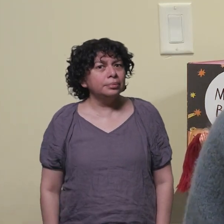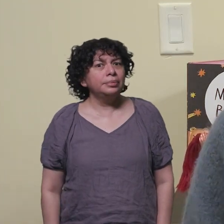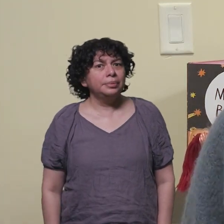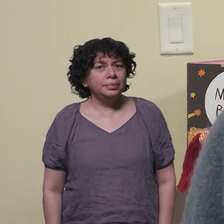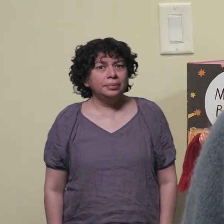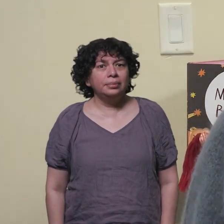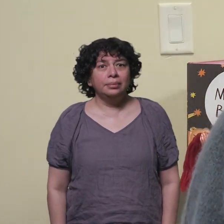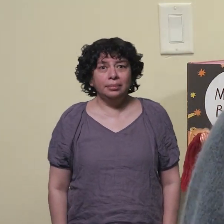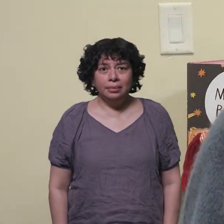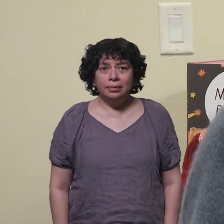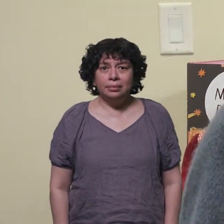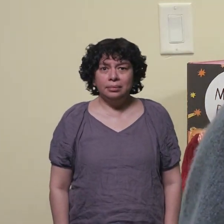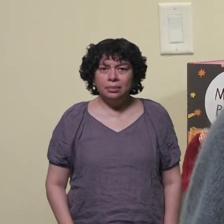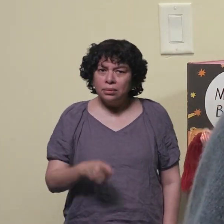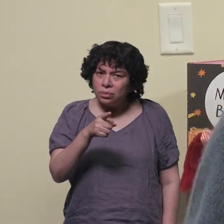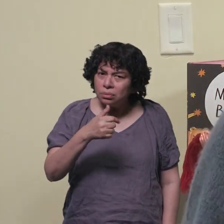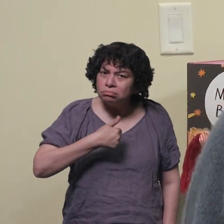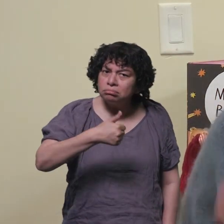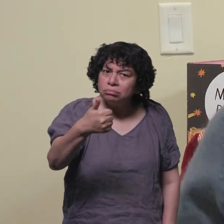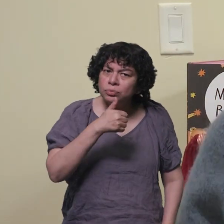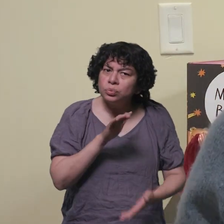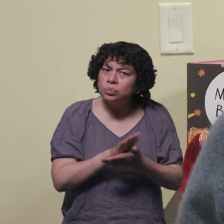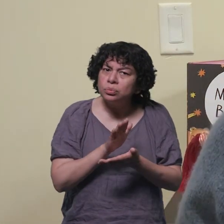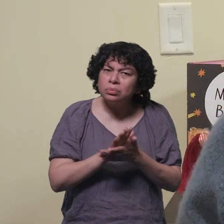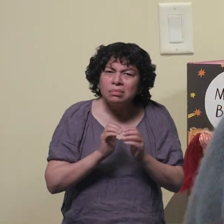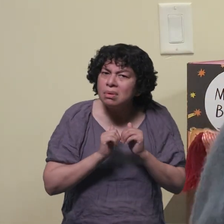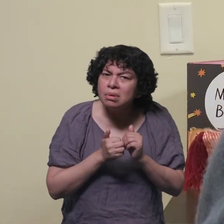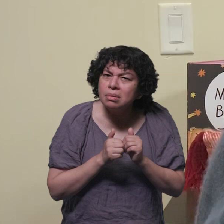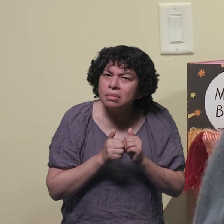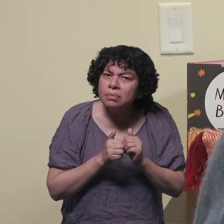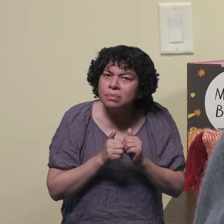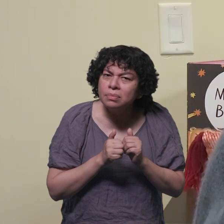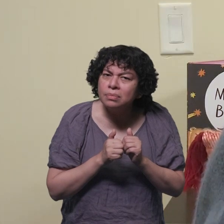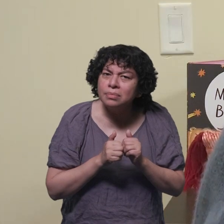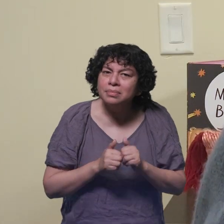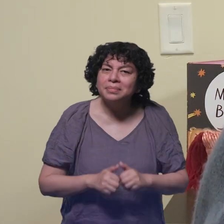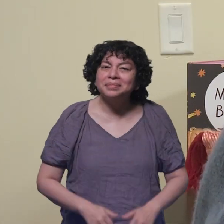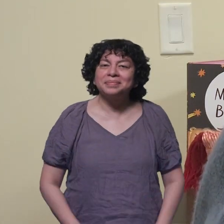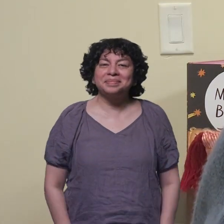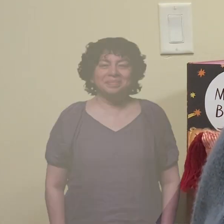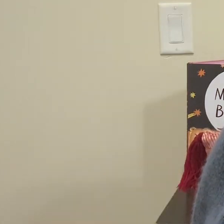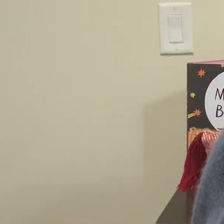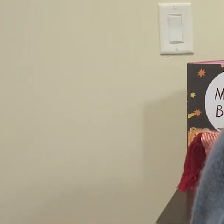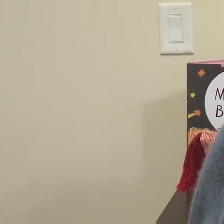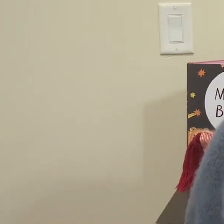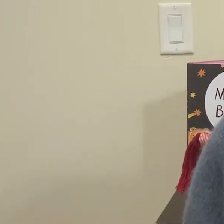every single day. How do you travel to school?